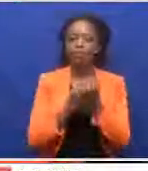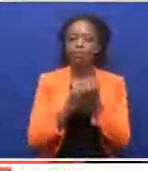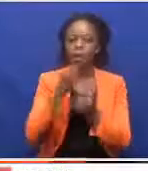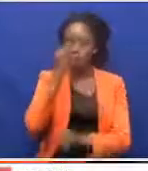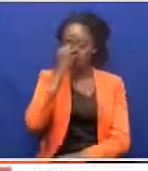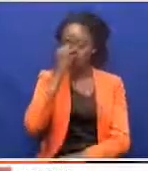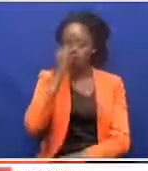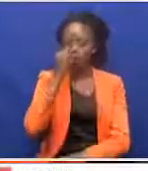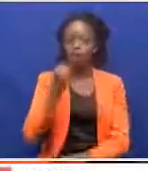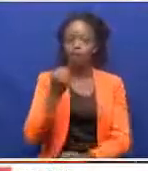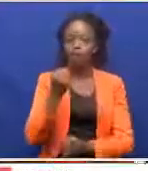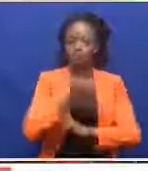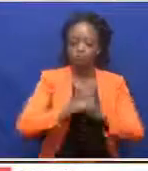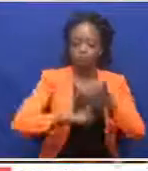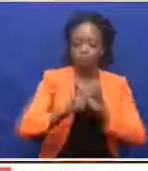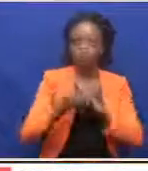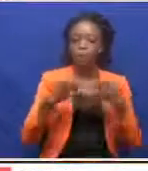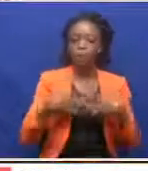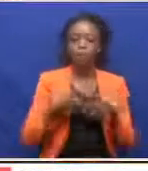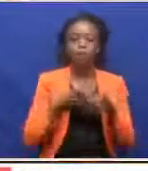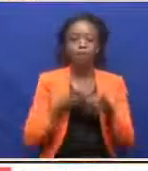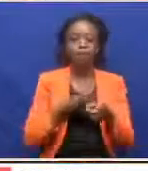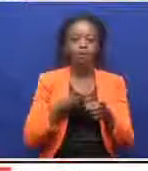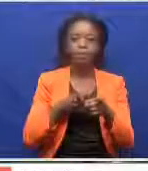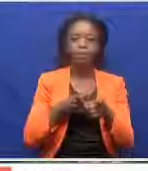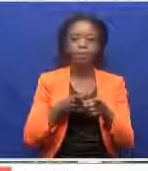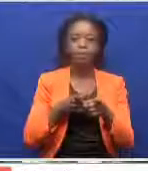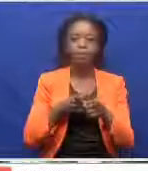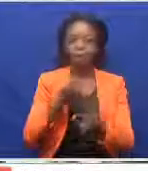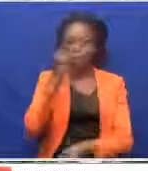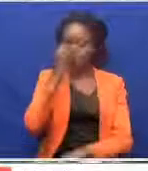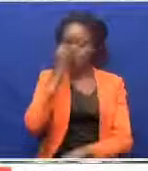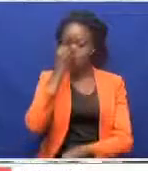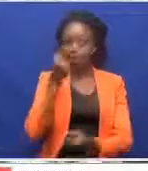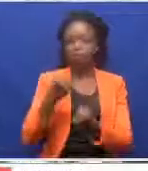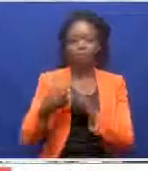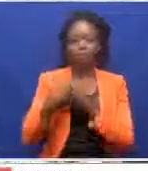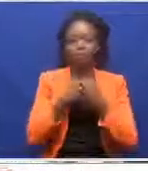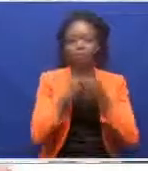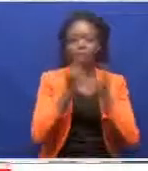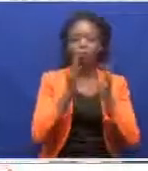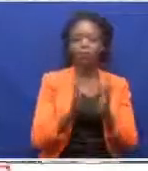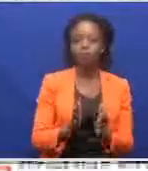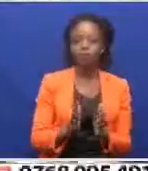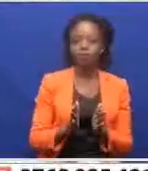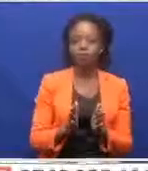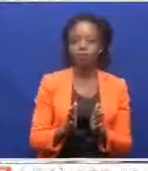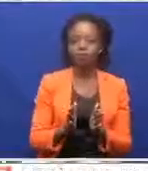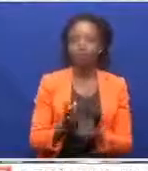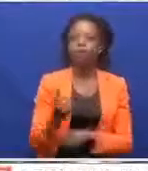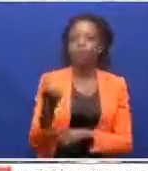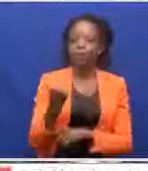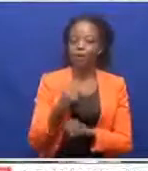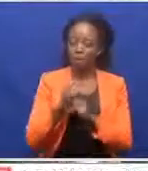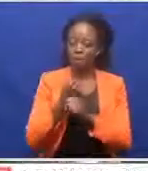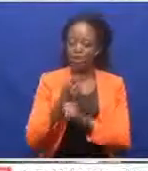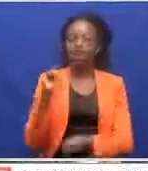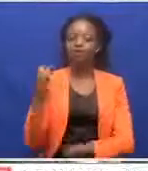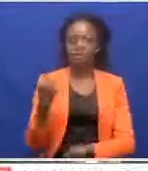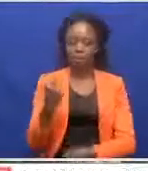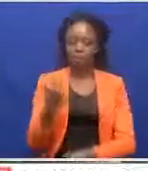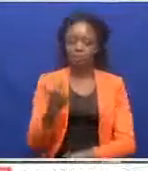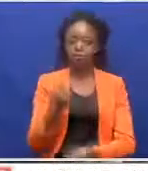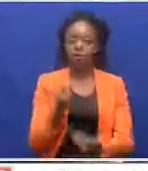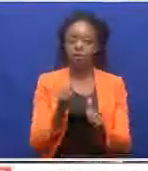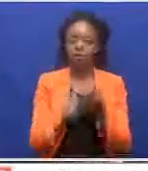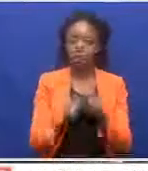narrative, which has been criticized by Ruto's challengers. Tunakuja pamoja ndio tuweze kuunda Kenya